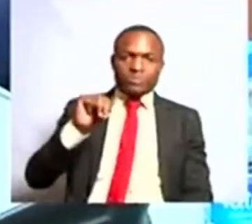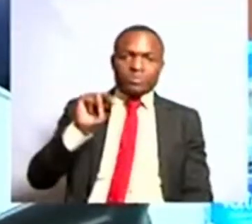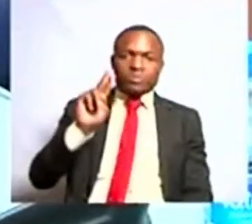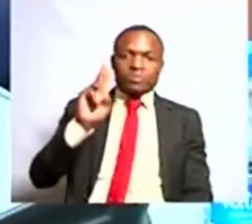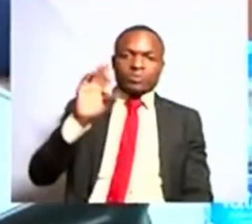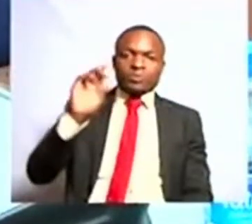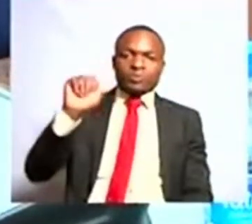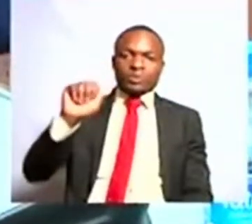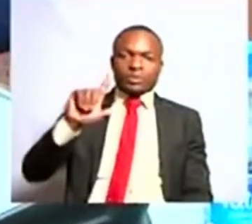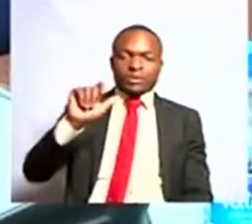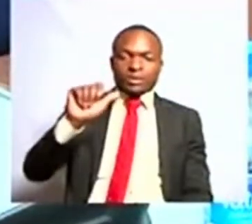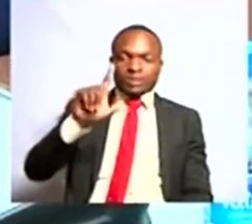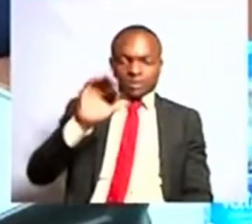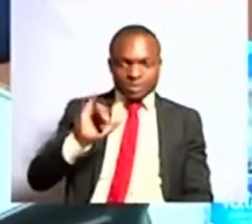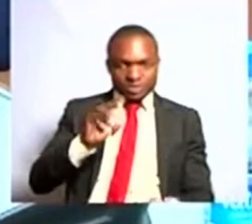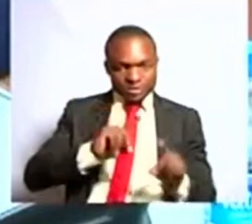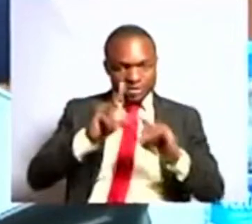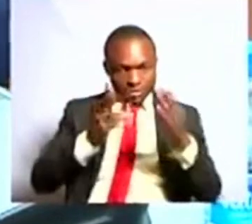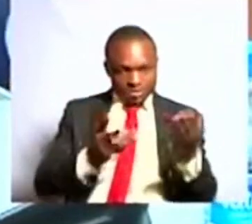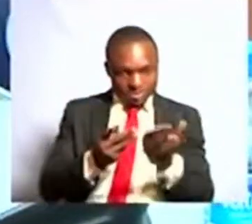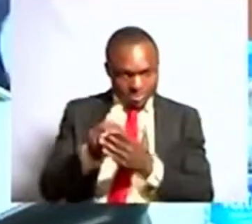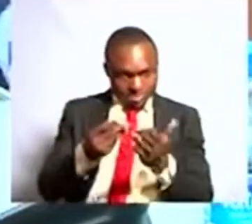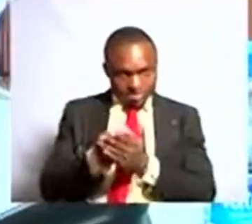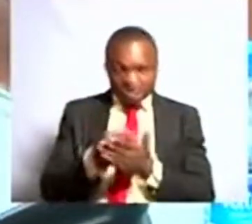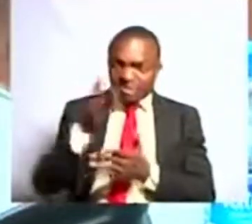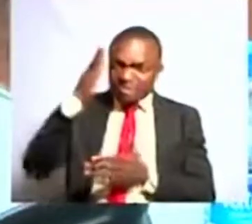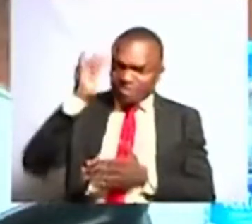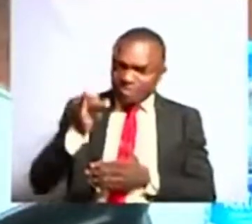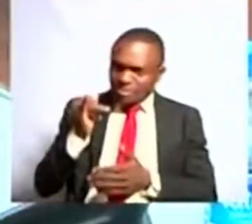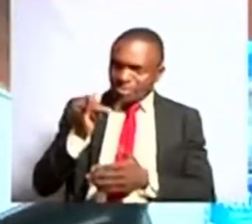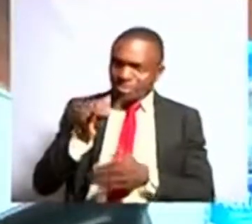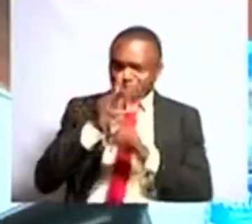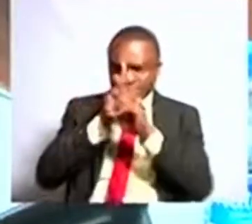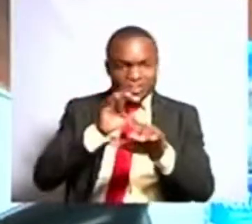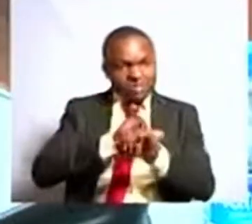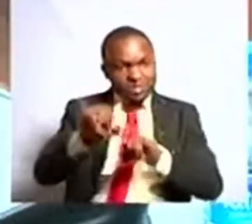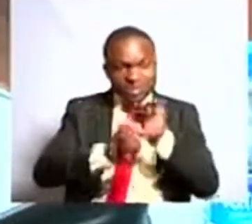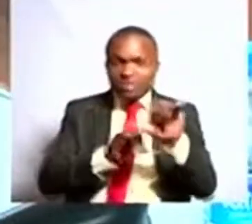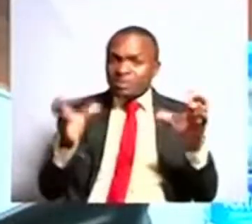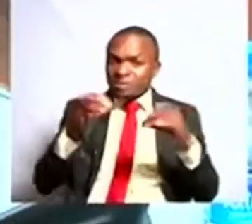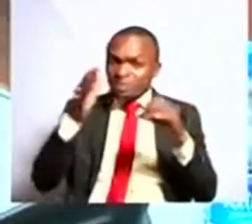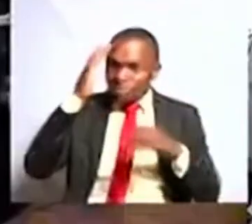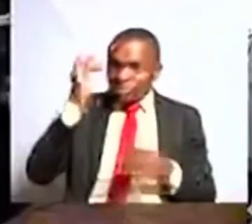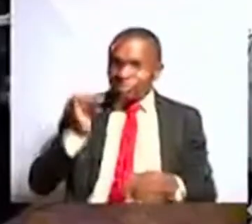comment. Director of Finance, why are you deciding to mislead the committee?